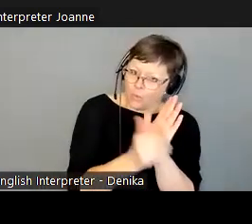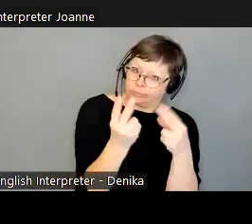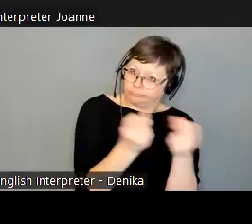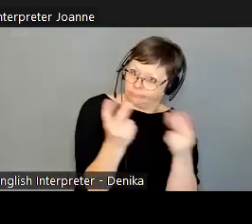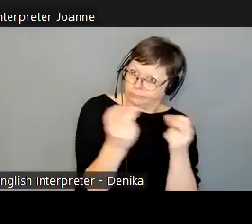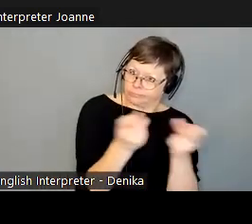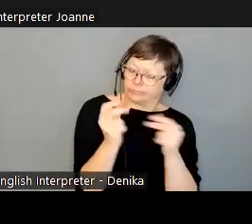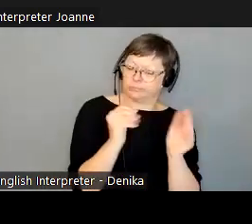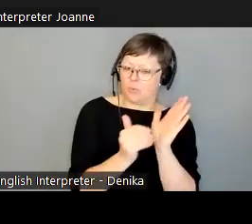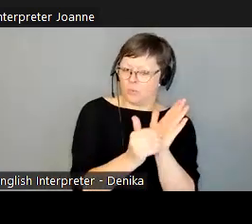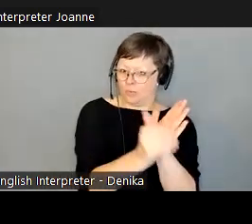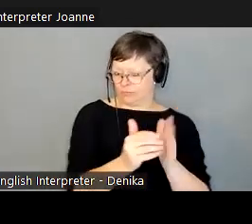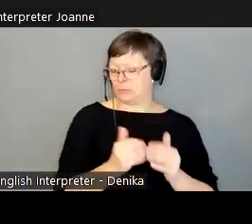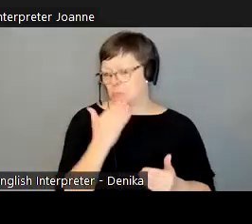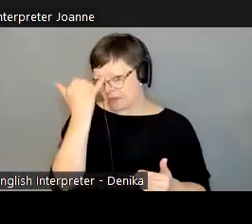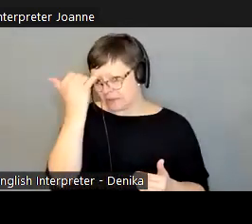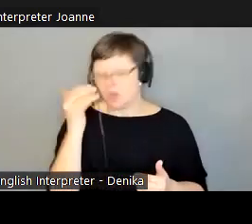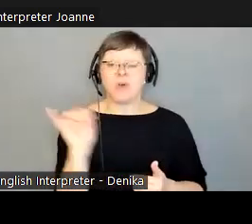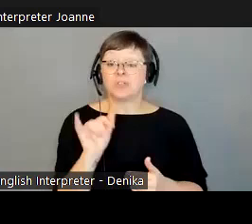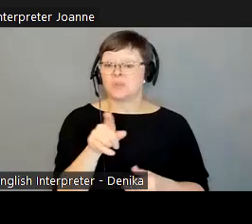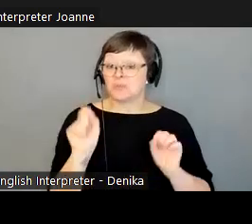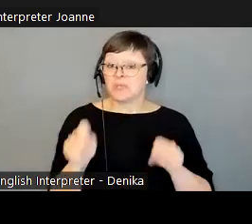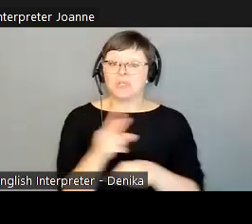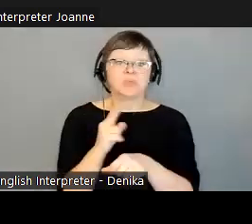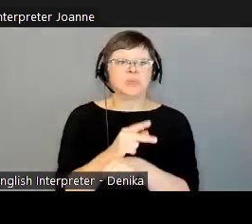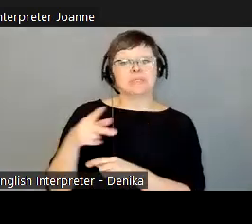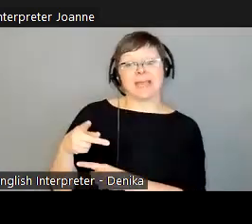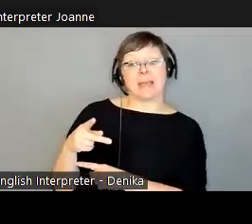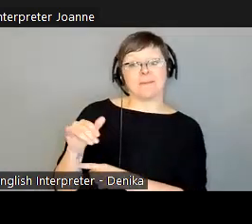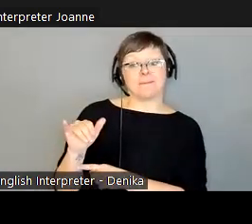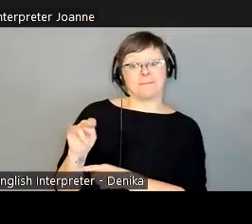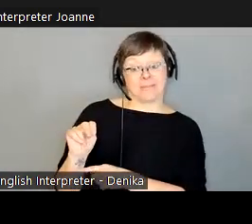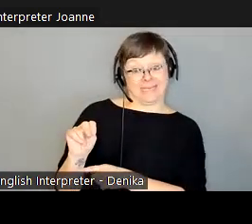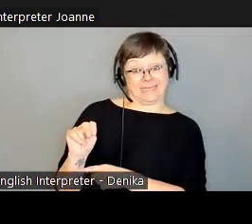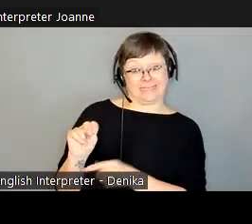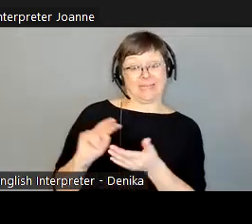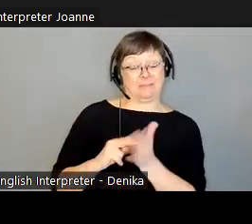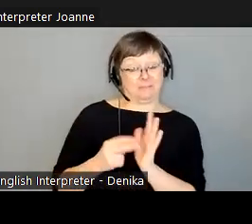mix. Again, you can also use the pin feature on Twitter to really post